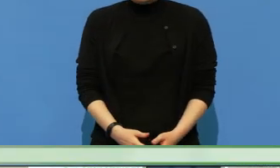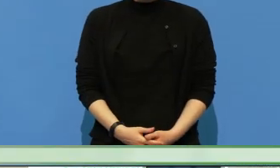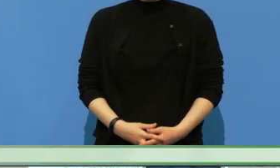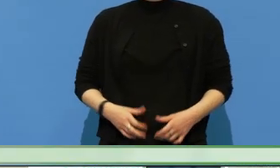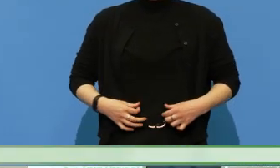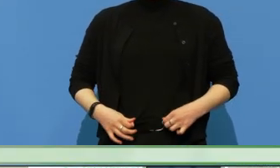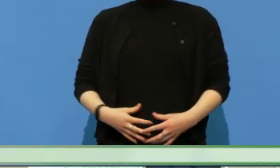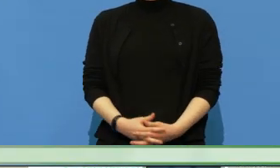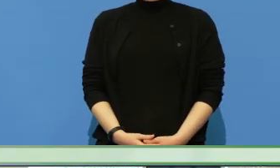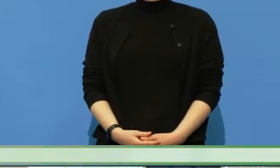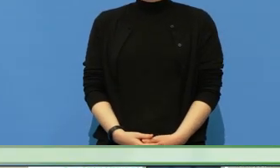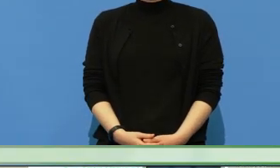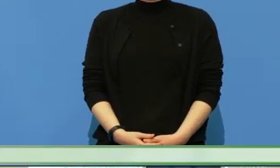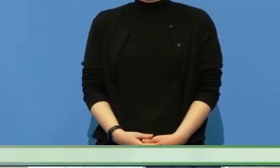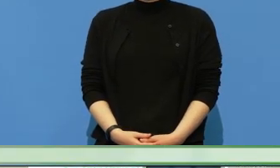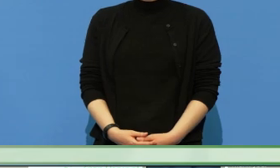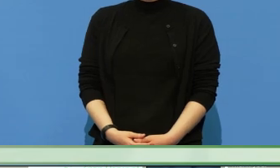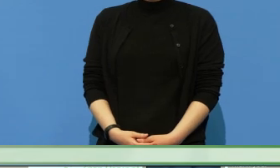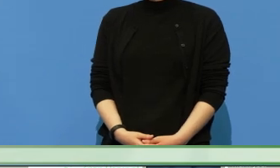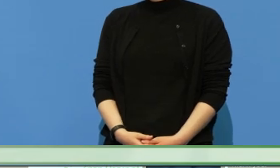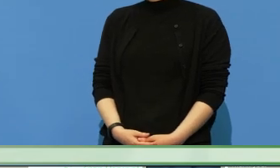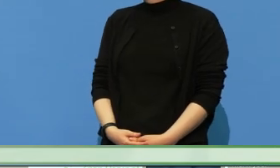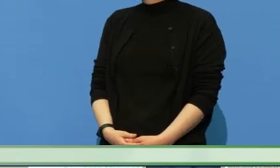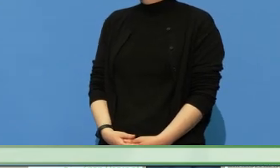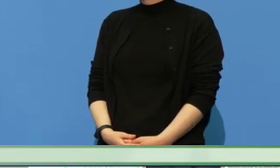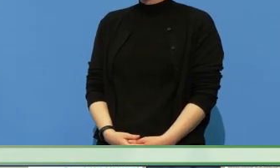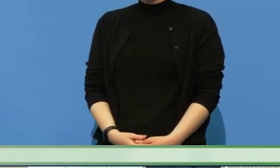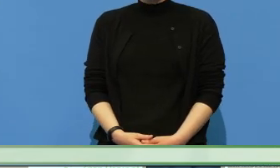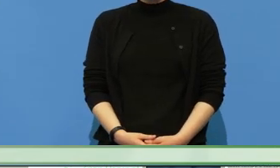Thank you very much. So